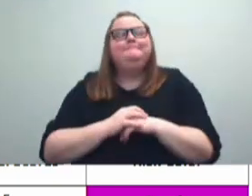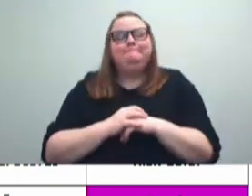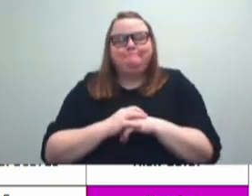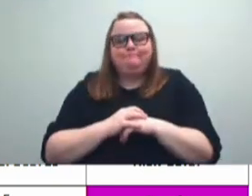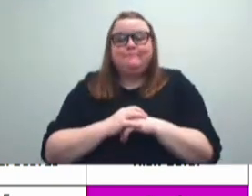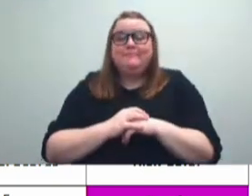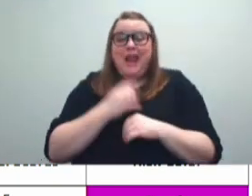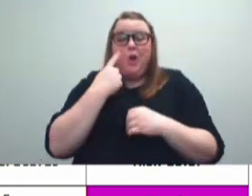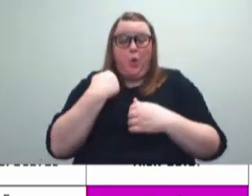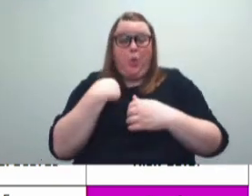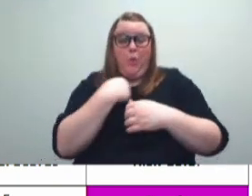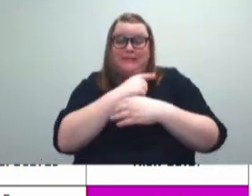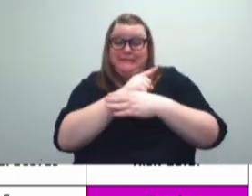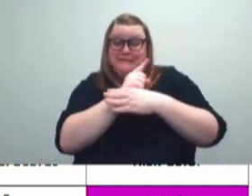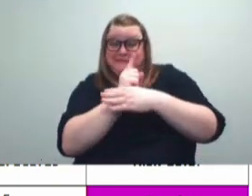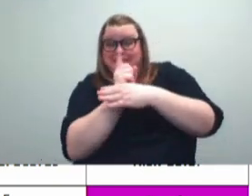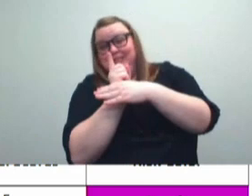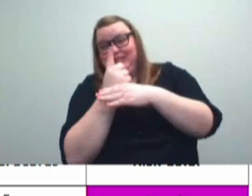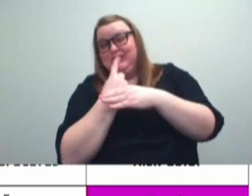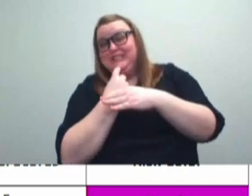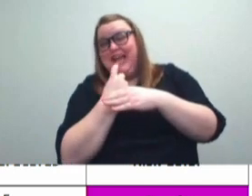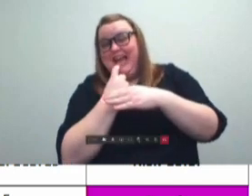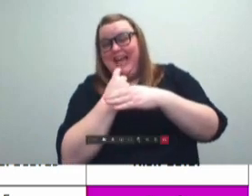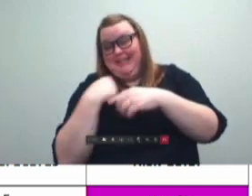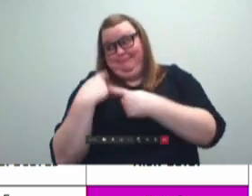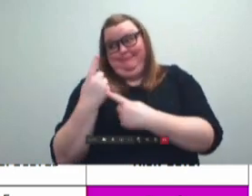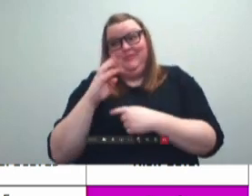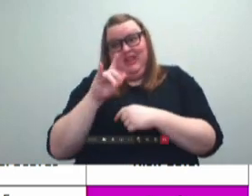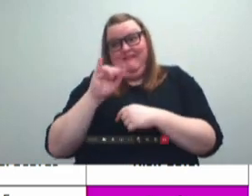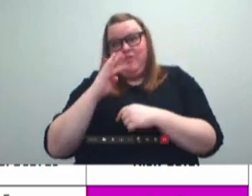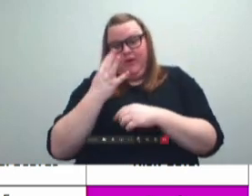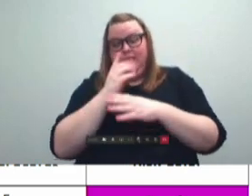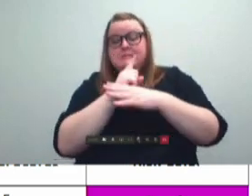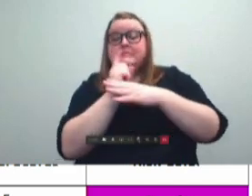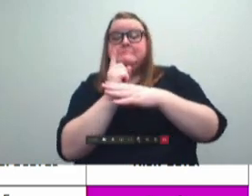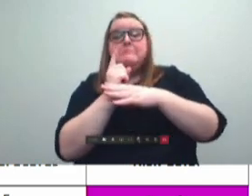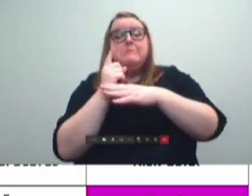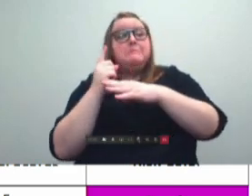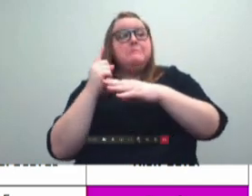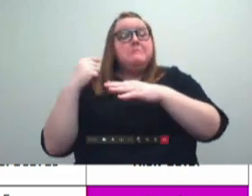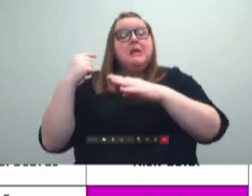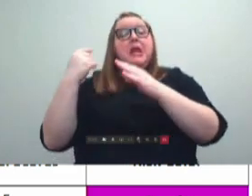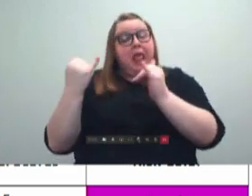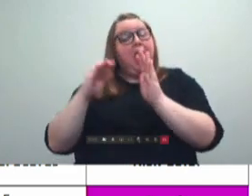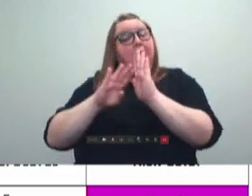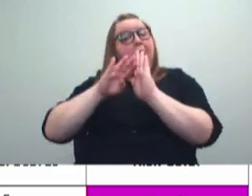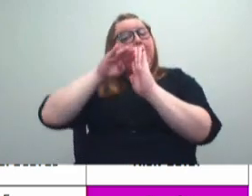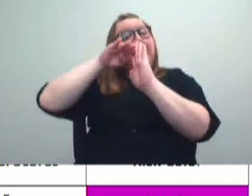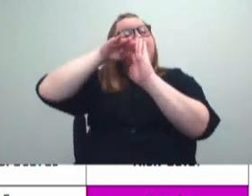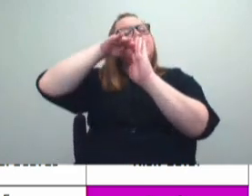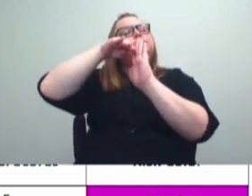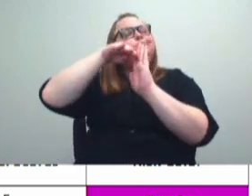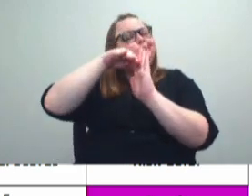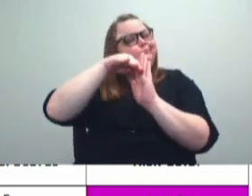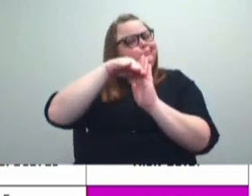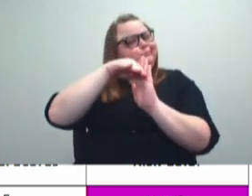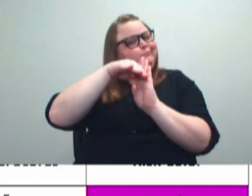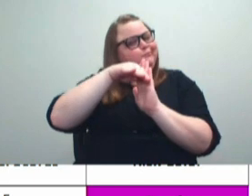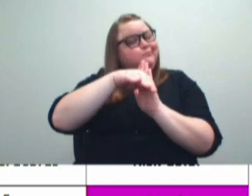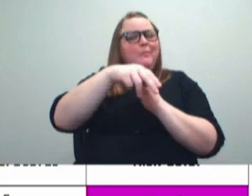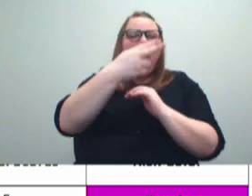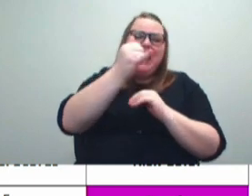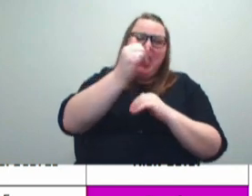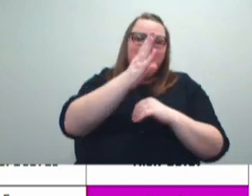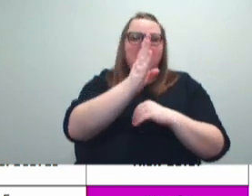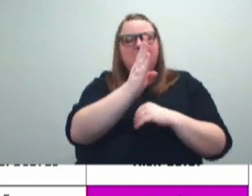frame. Since then, we've come down and been moving between a high yellow condition and a low orange